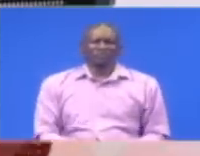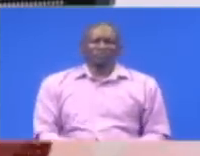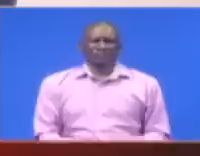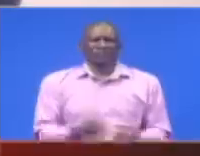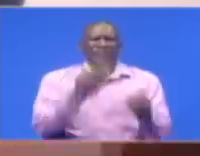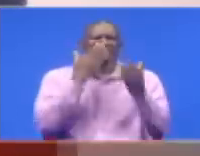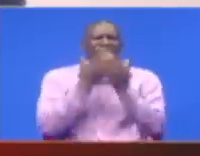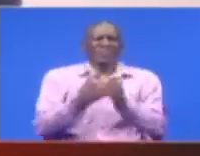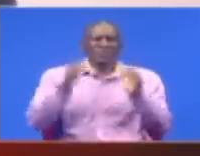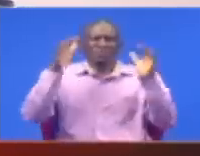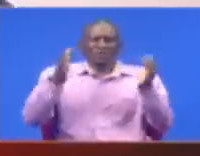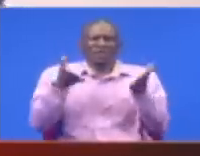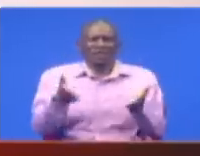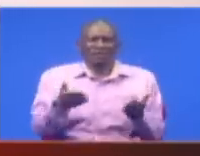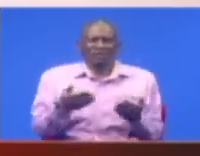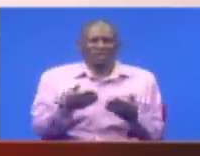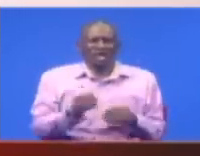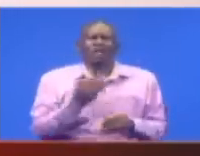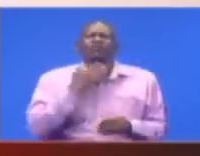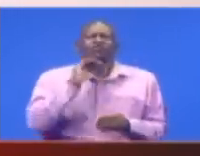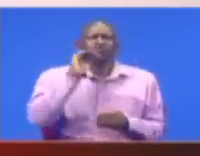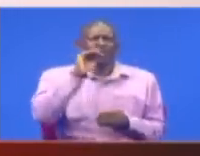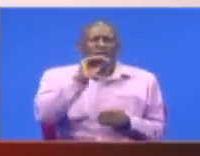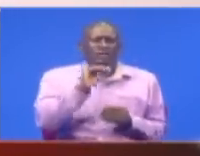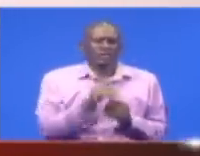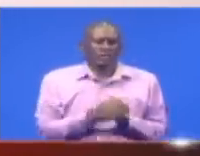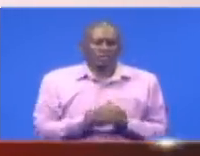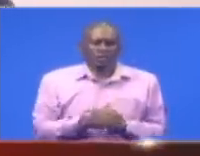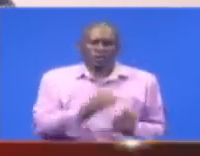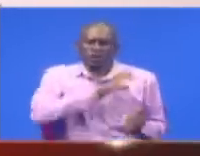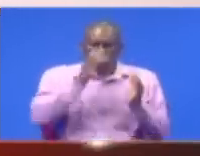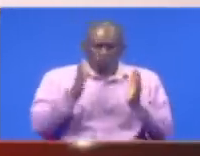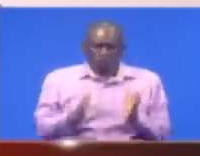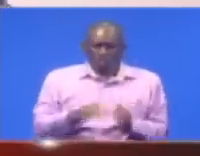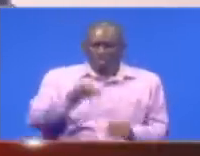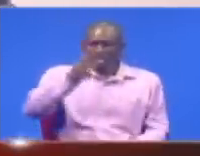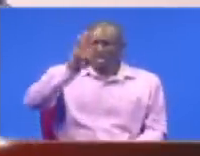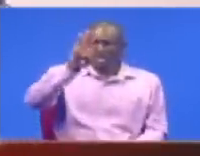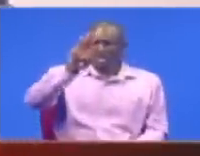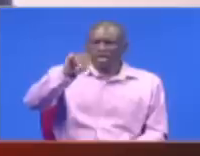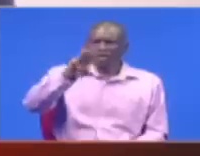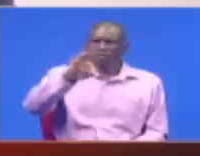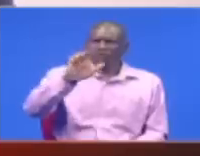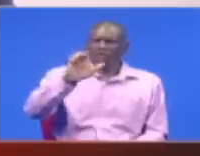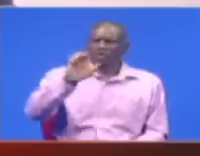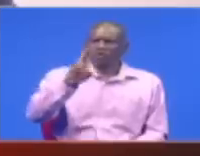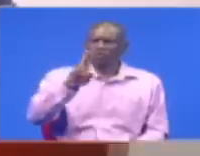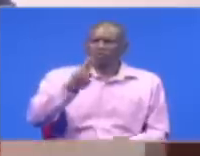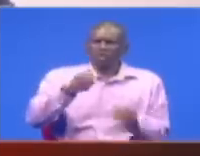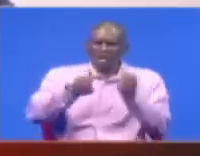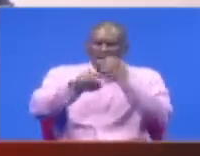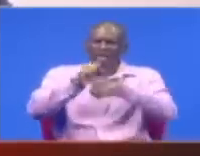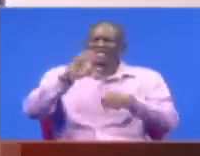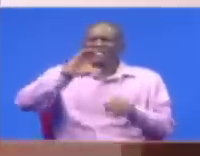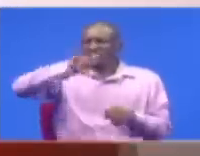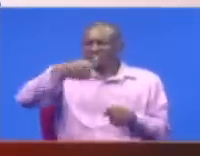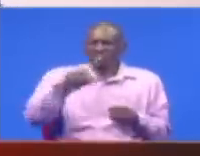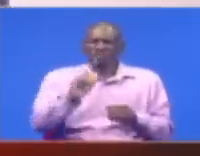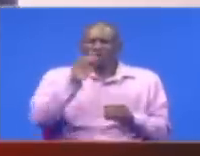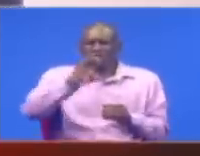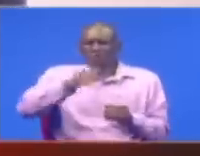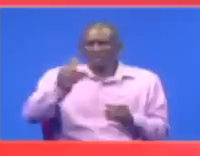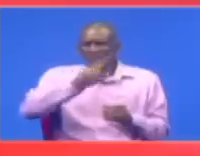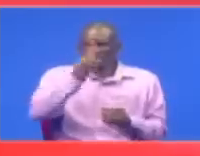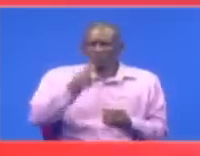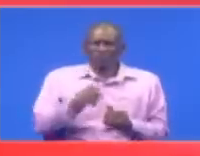Thank you very much. I'll now request Commissioner Mwilu, Acting CJ, to ask you further questions.